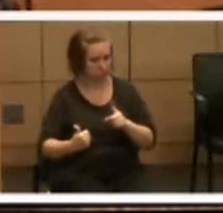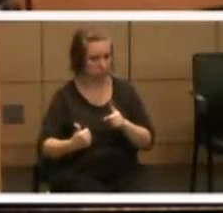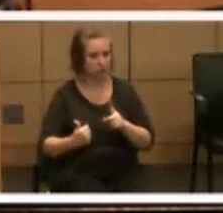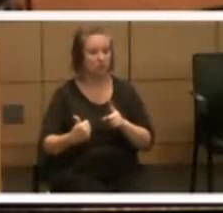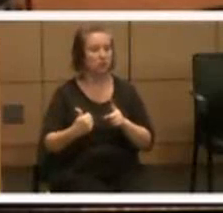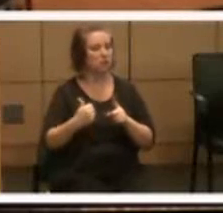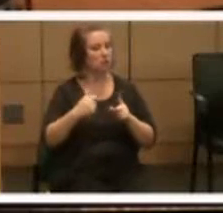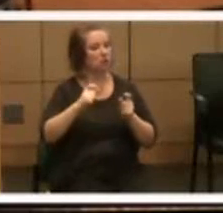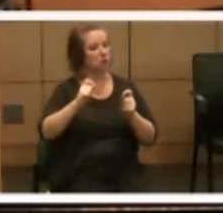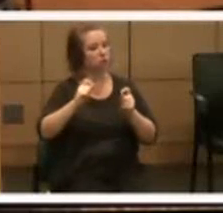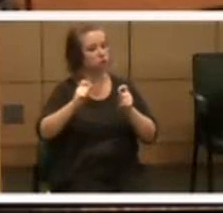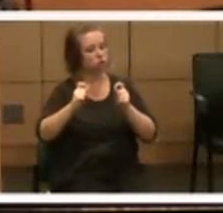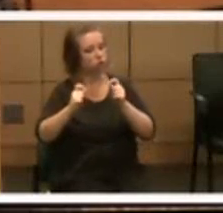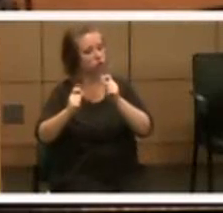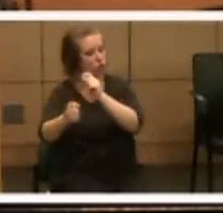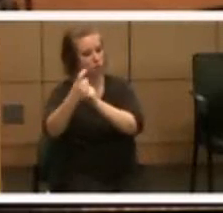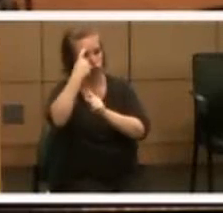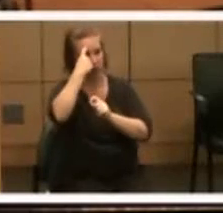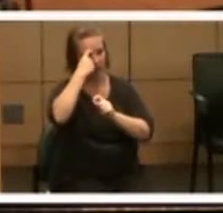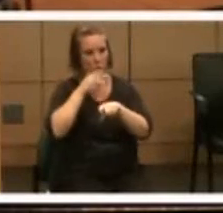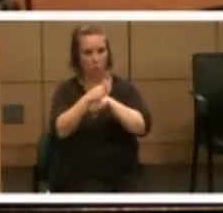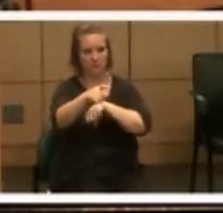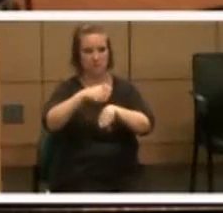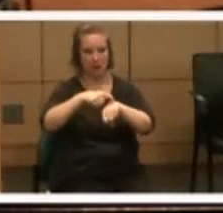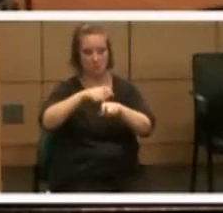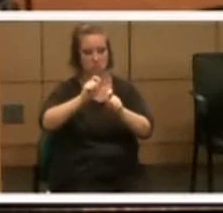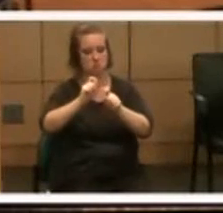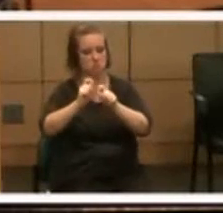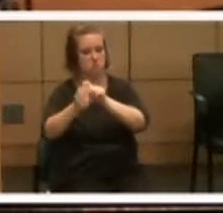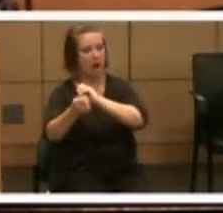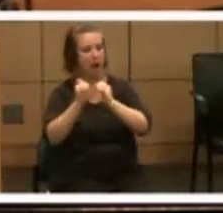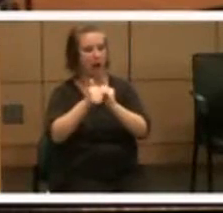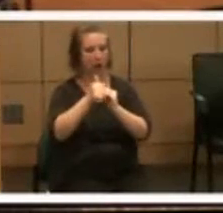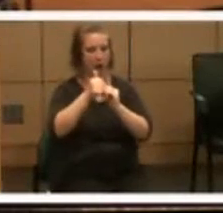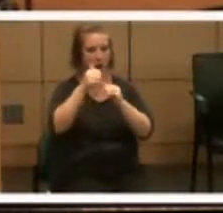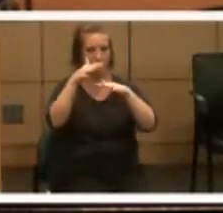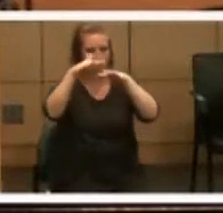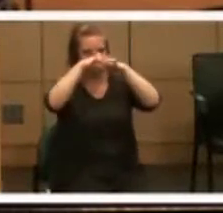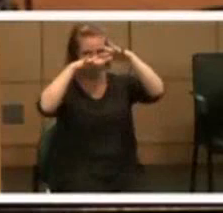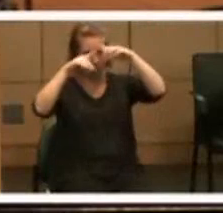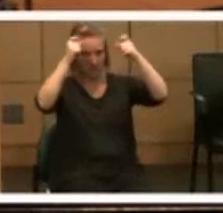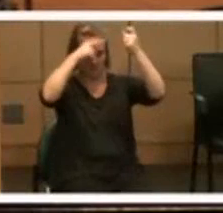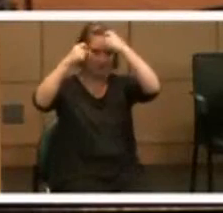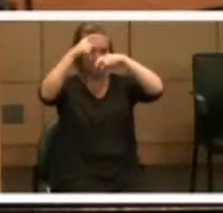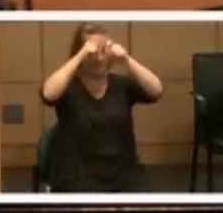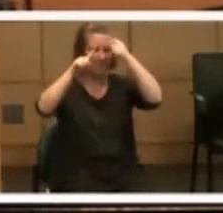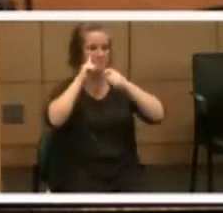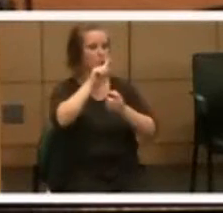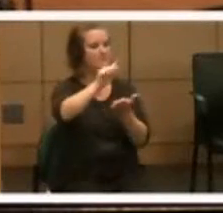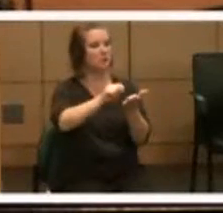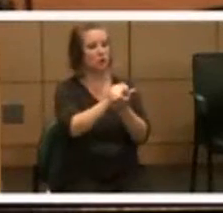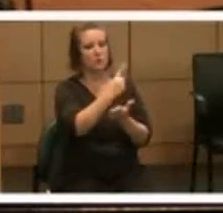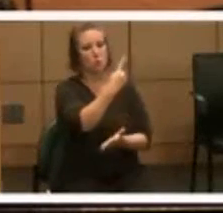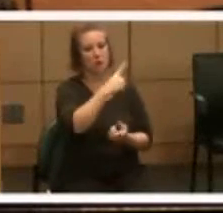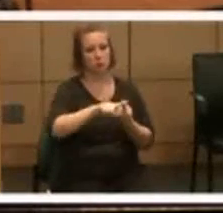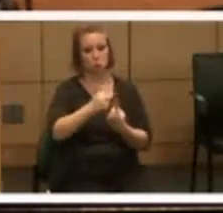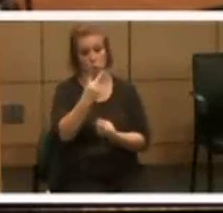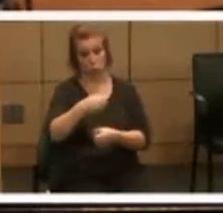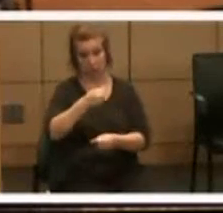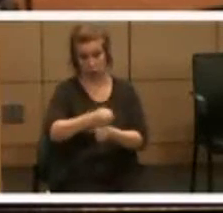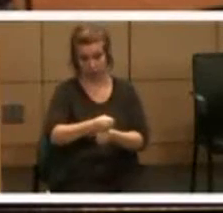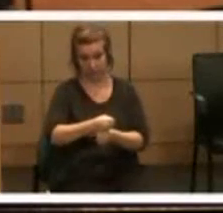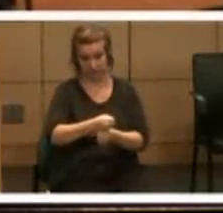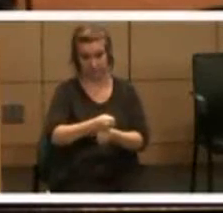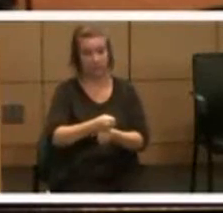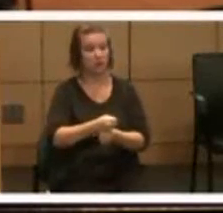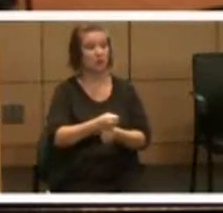gradual change in the brain and the way it's connected over a period of 1 to 2 years. So the studies